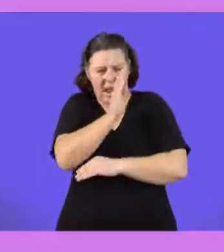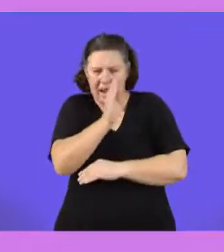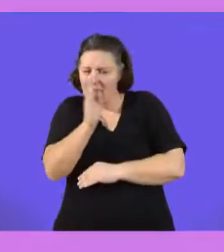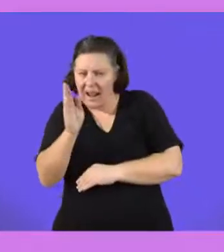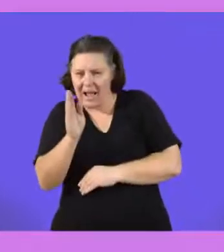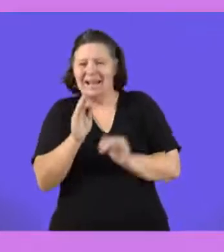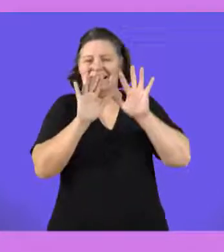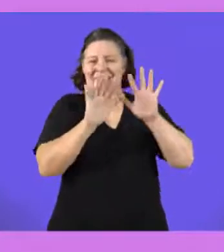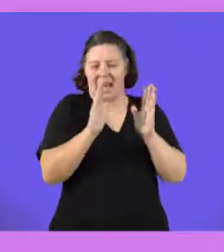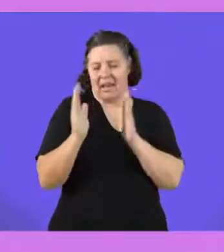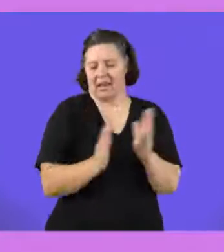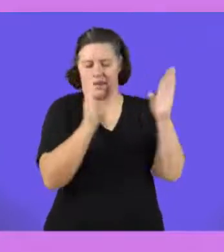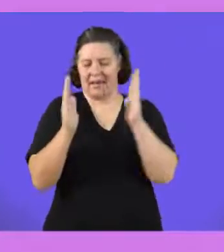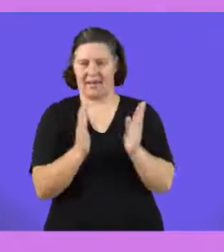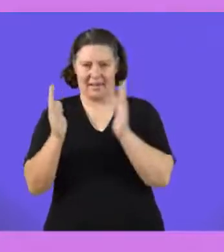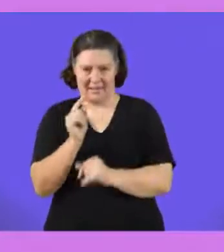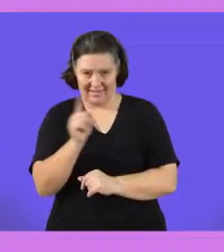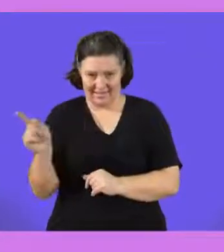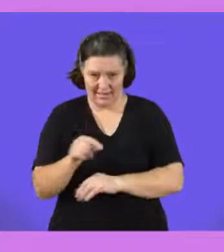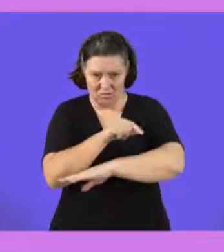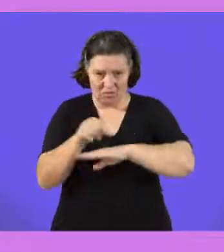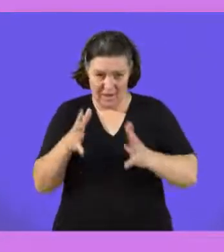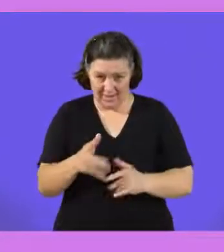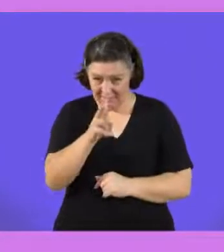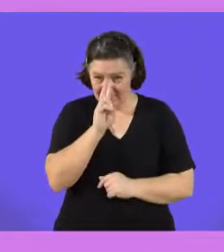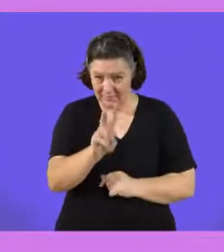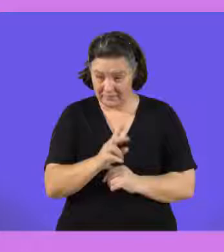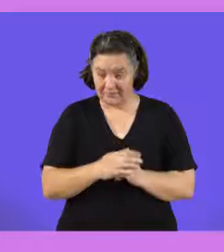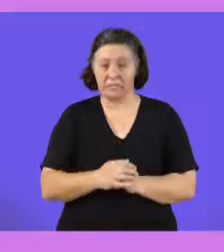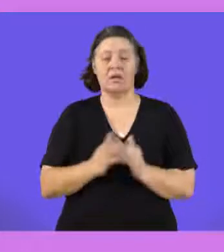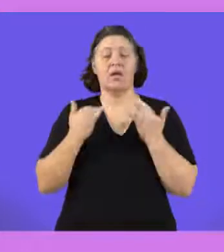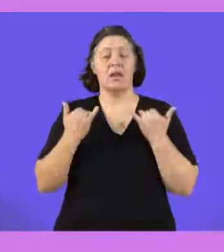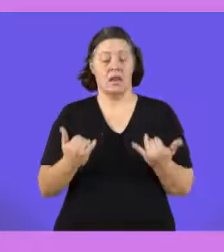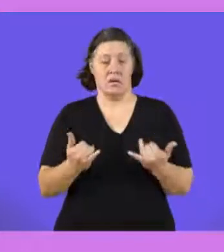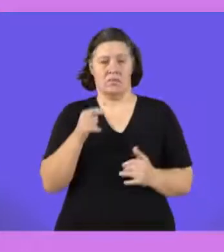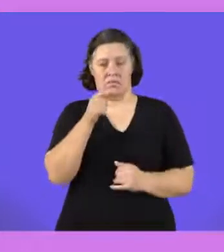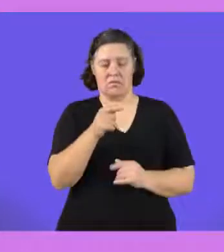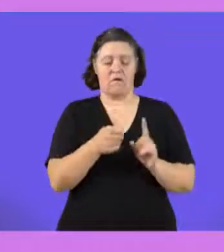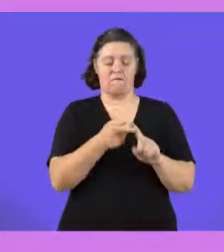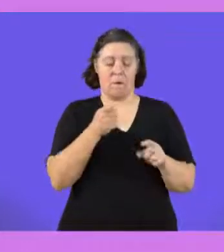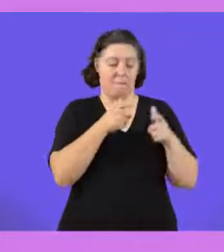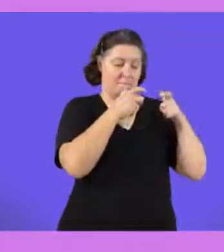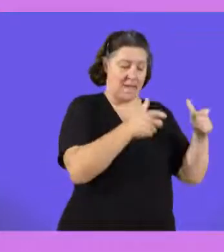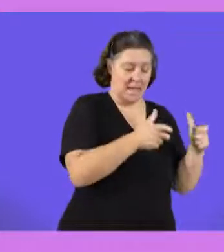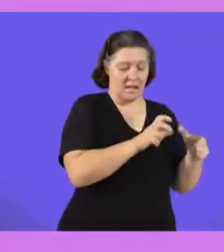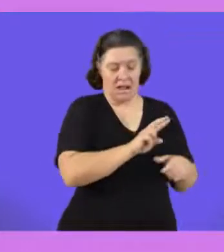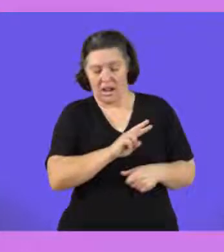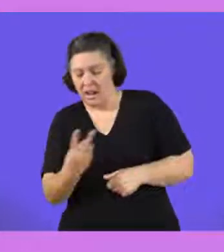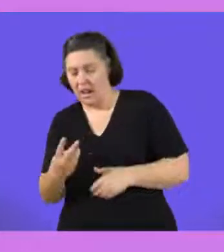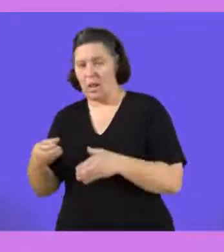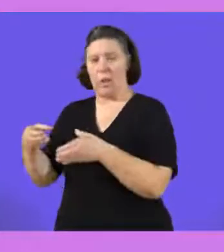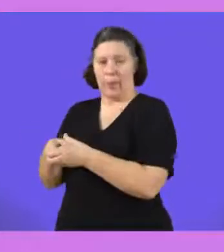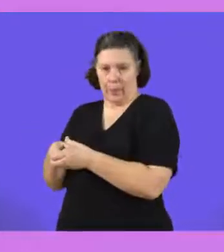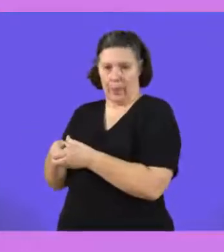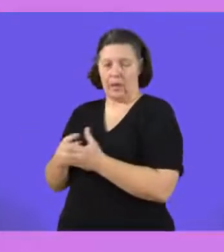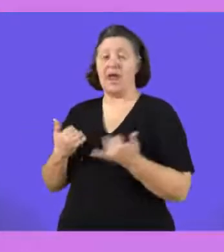explained earlier on, in terms of a ruler, that will be 10. Okay, so there we have an idea. Now that is from big